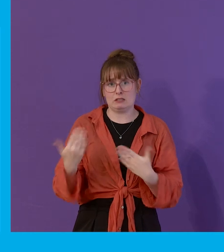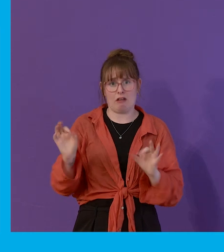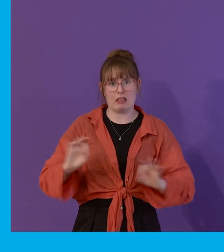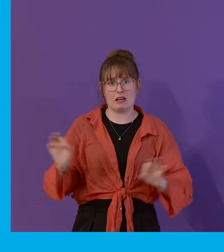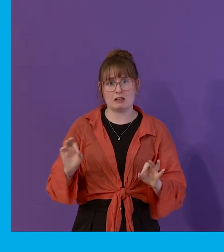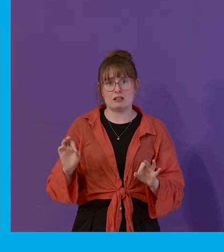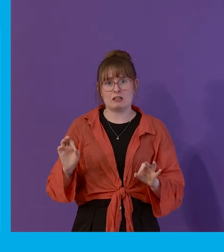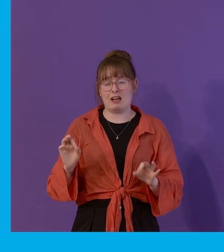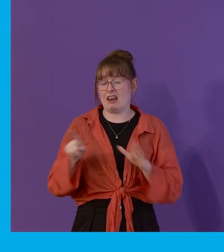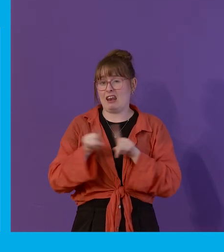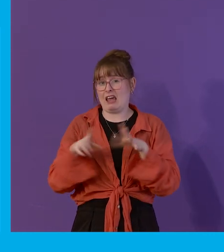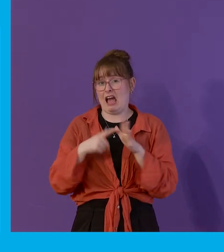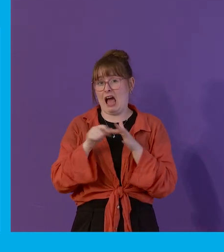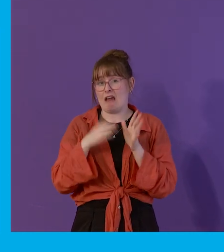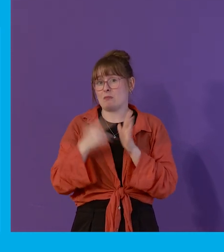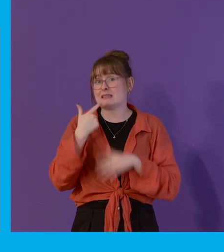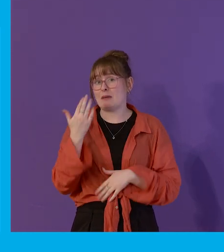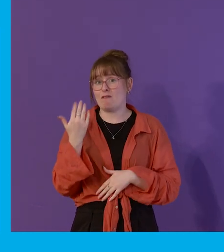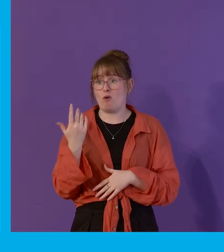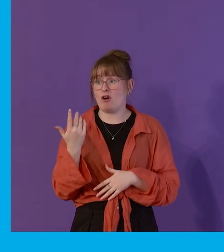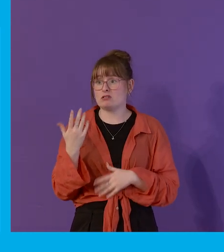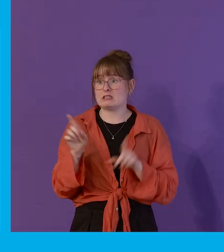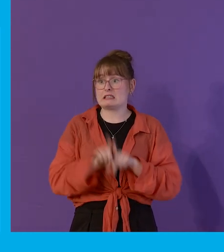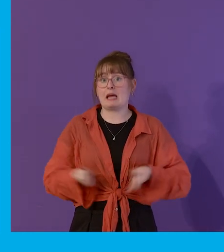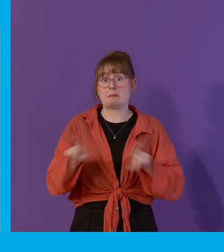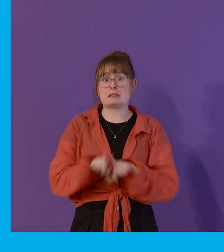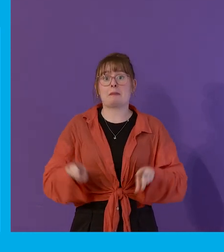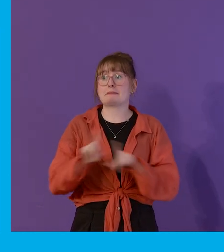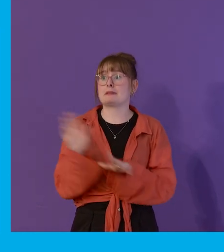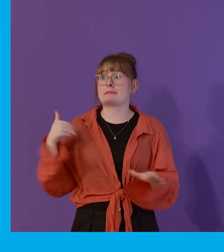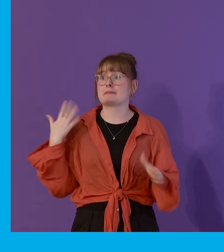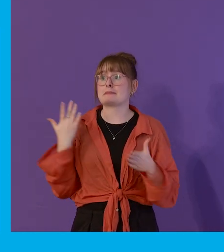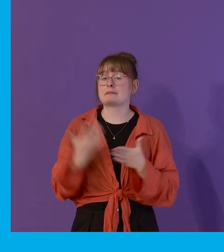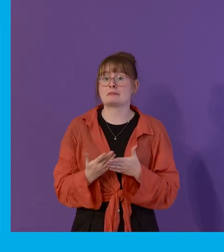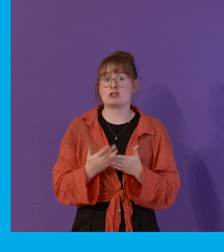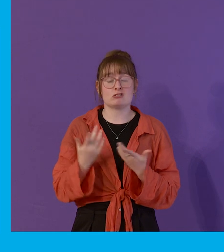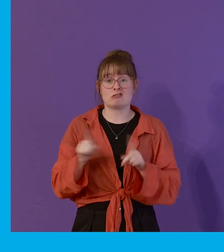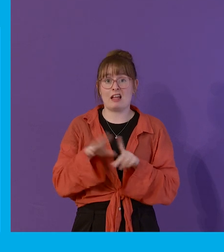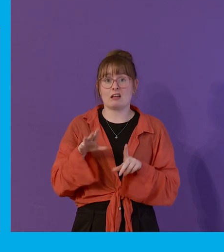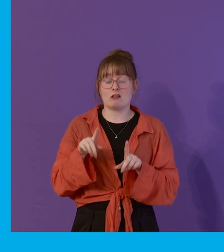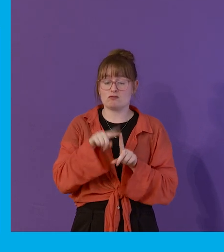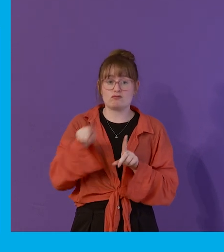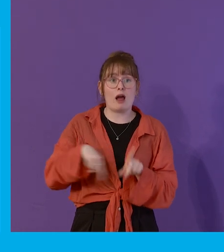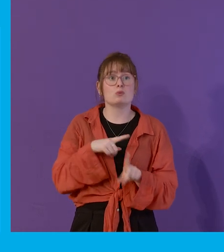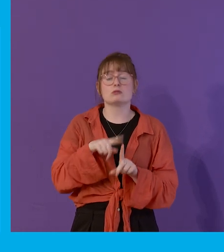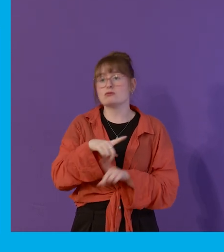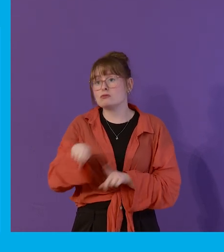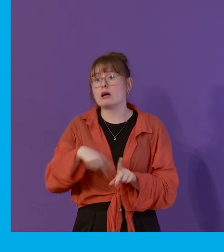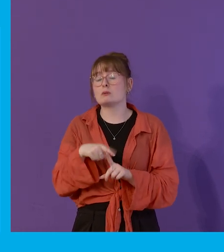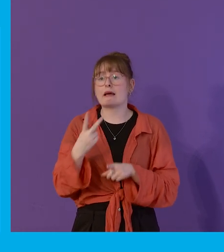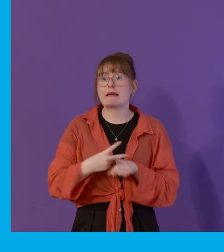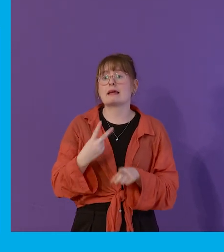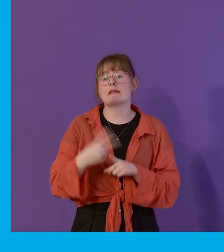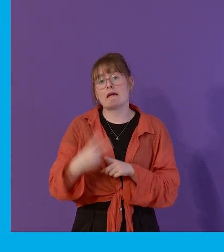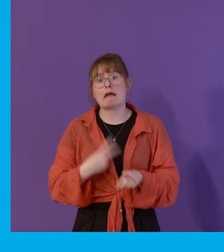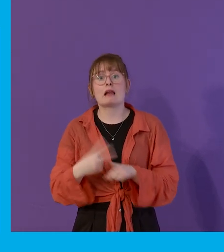sits, as Adam says, in what I sort of call pilot purgatory, where we just go round and round and round these sort of pilots. And